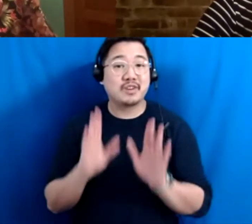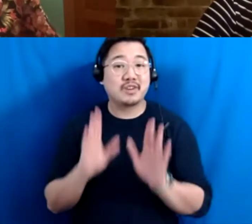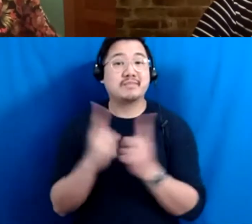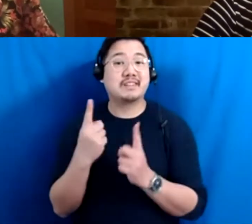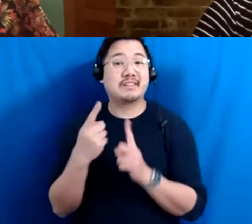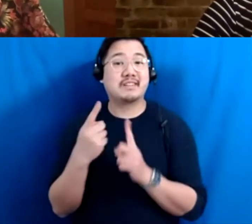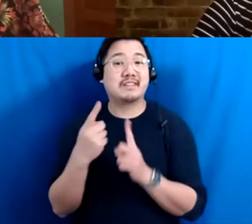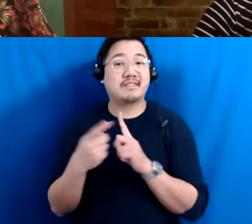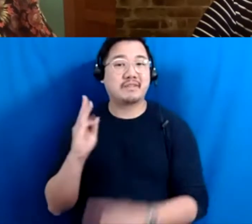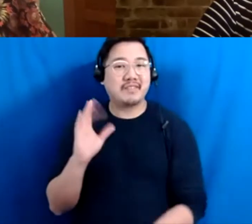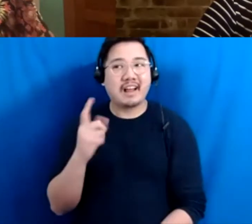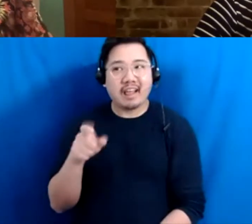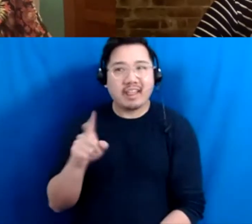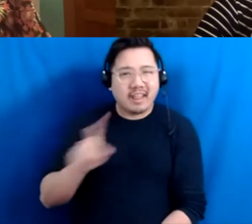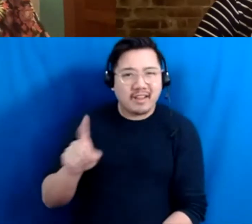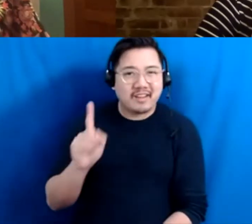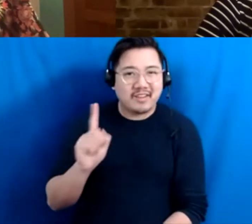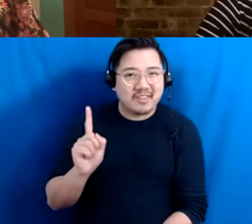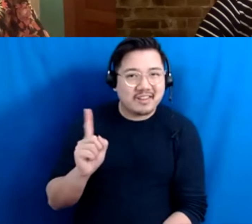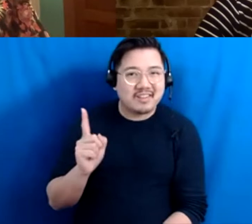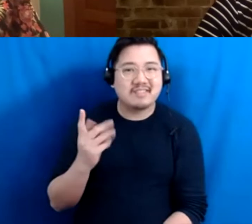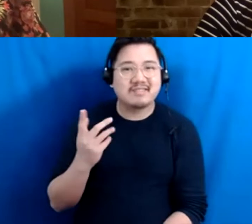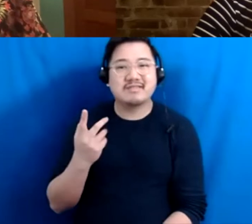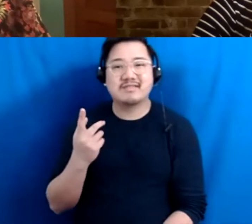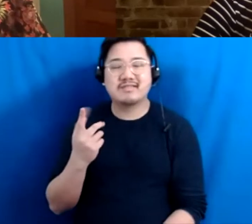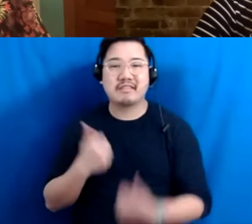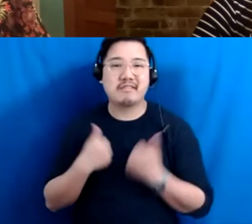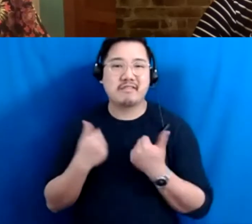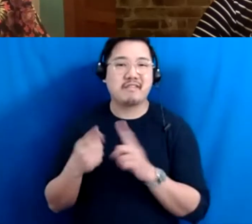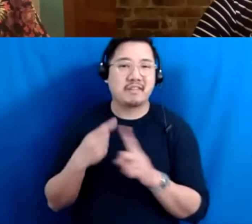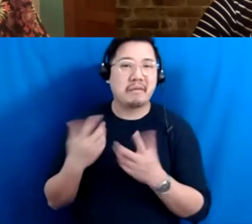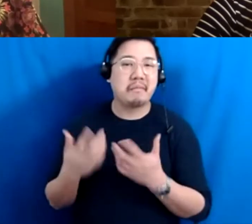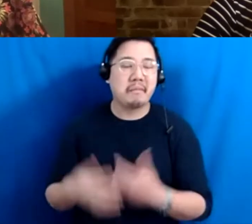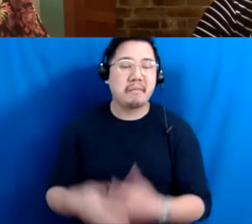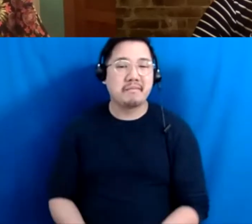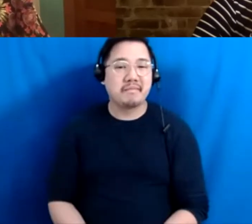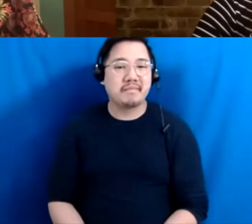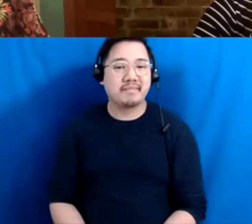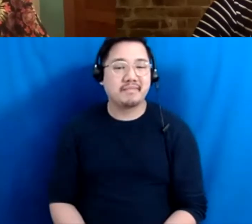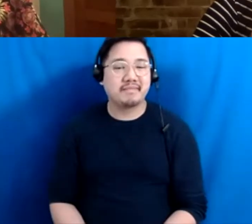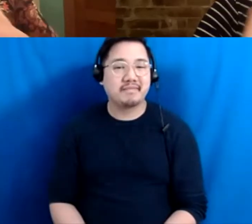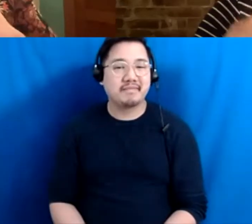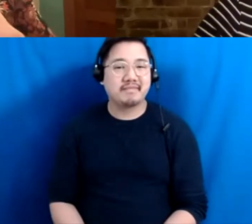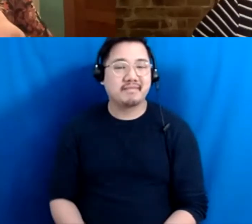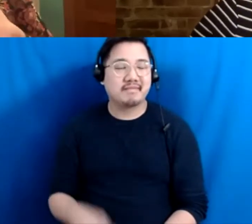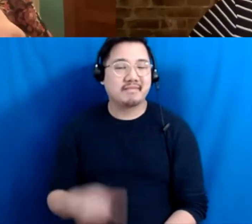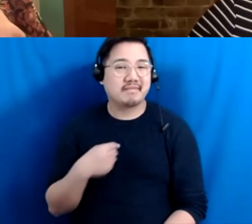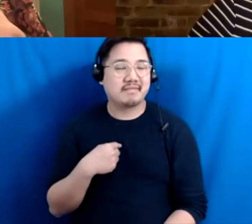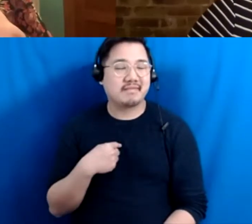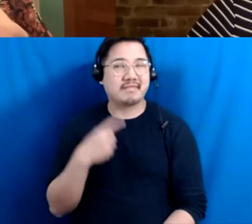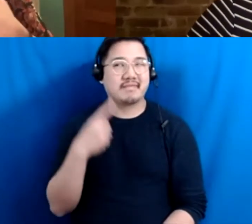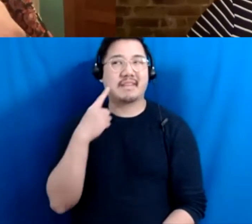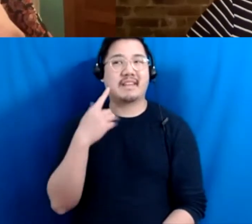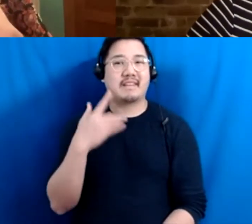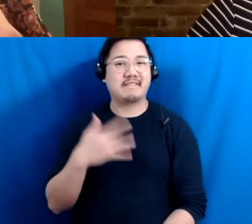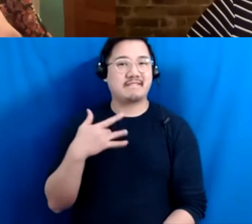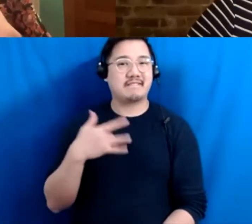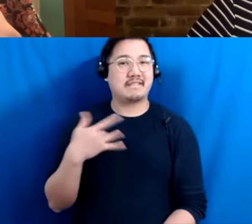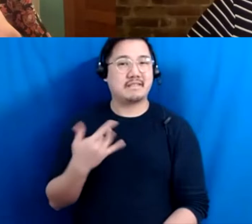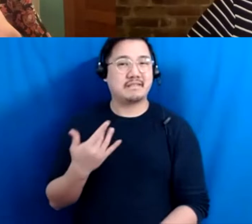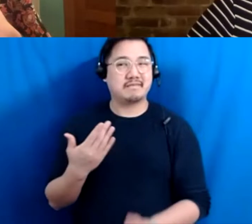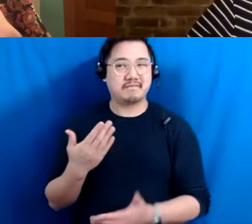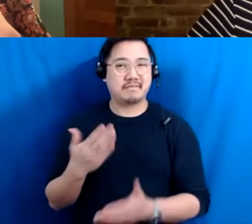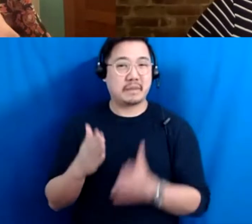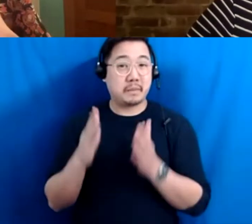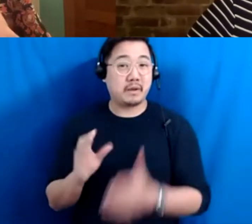that I had to ask you. Um, I I think that feeling of being a person of color